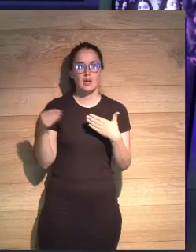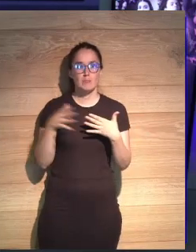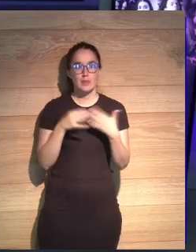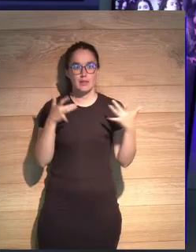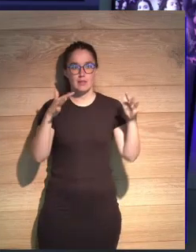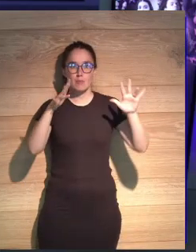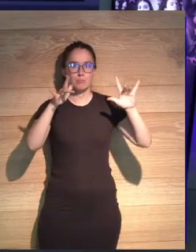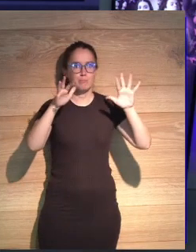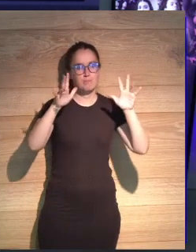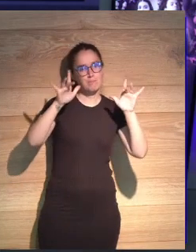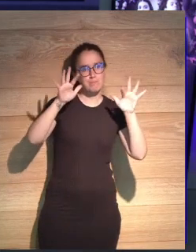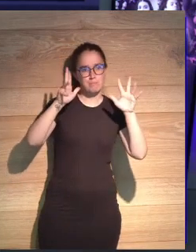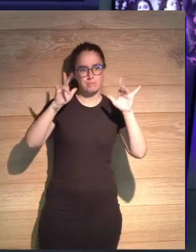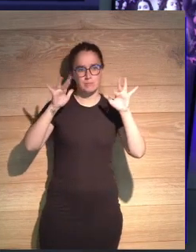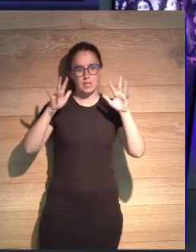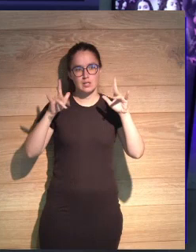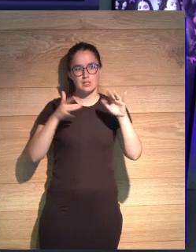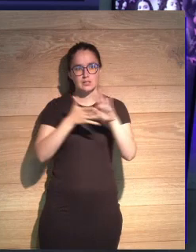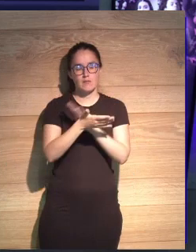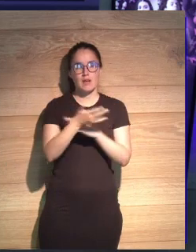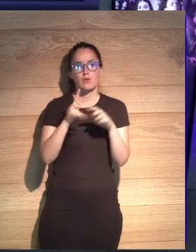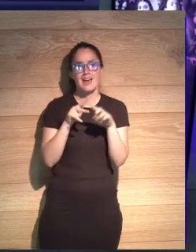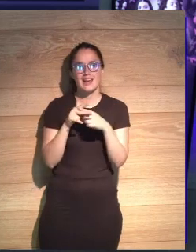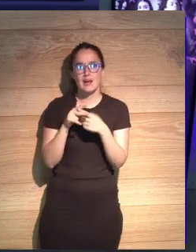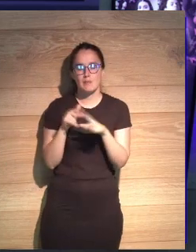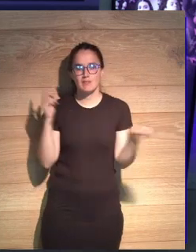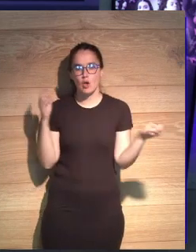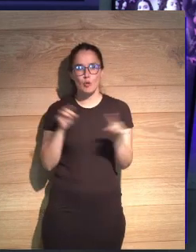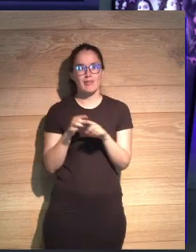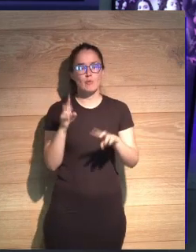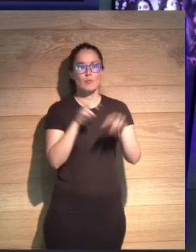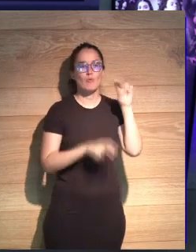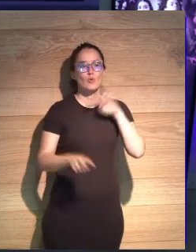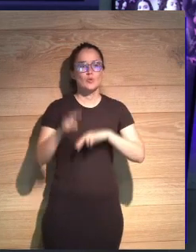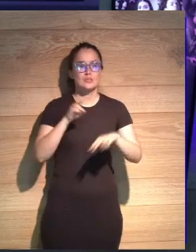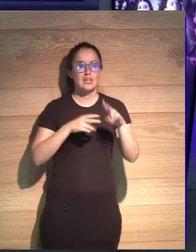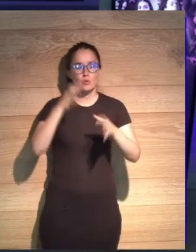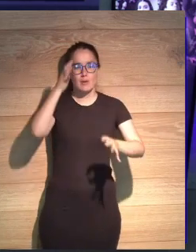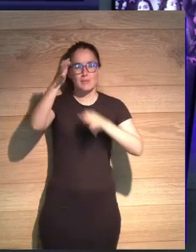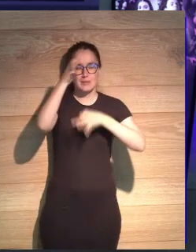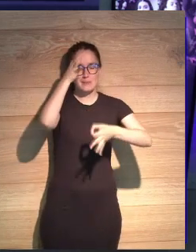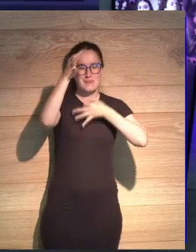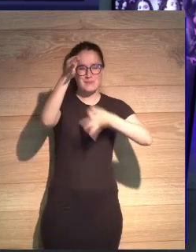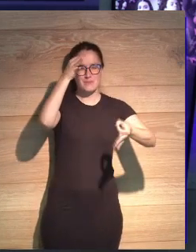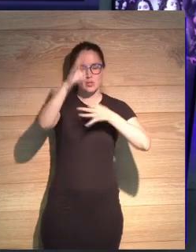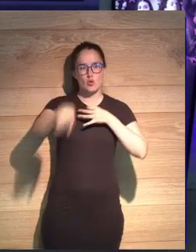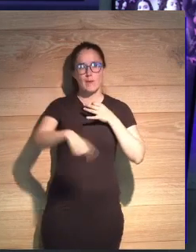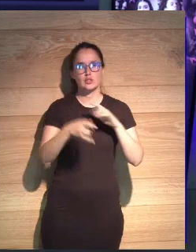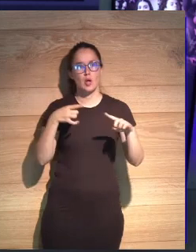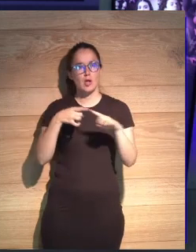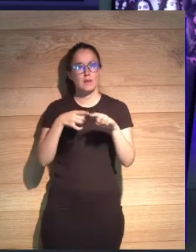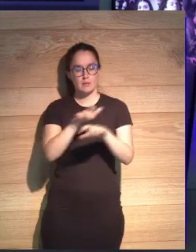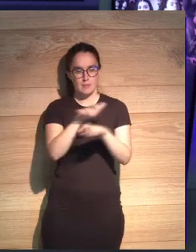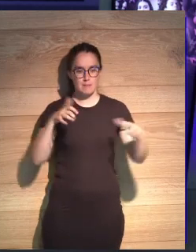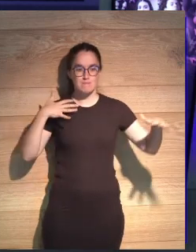their hands in a very accurate way, and the goal here is to have the patient move their hands and fingers. So we're